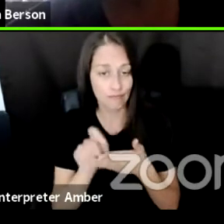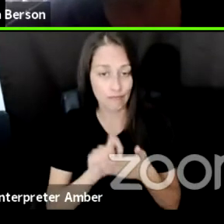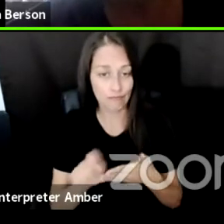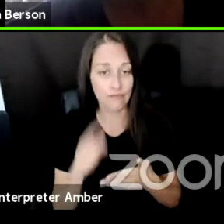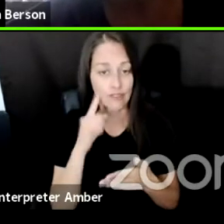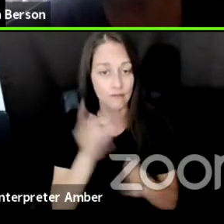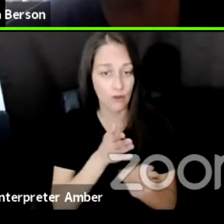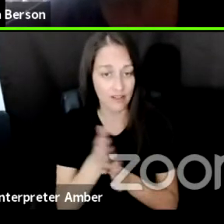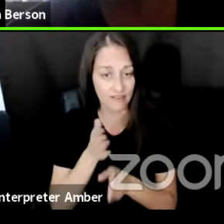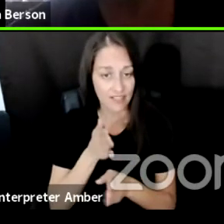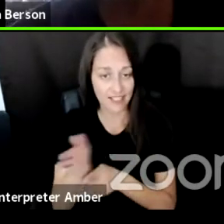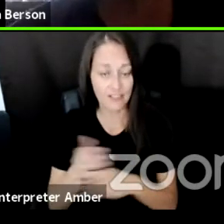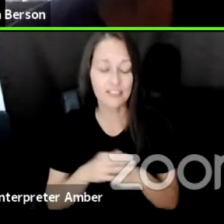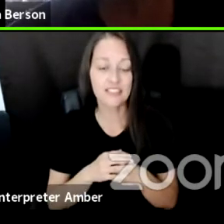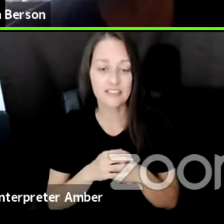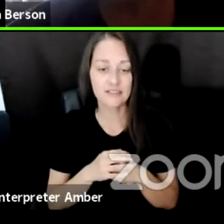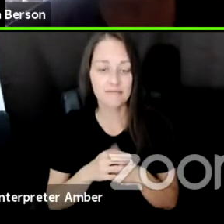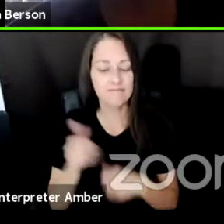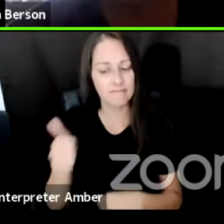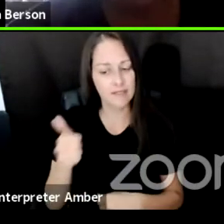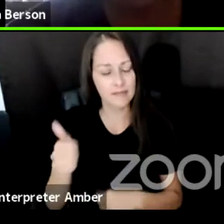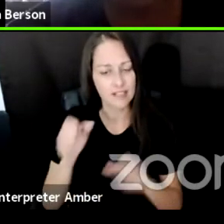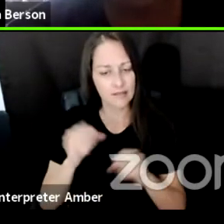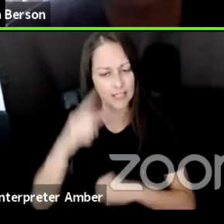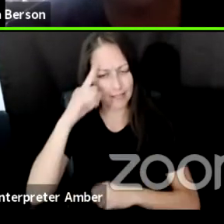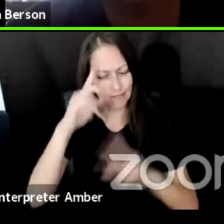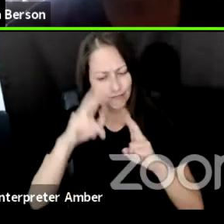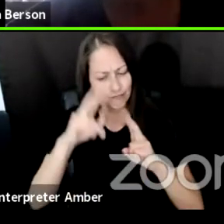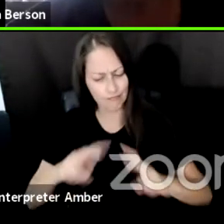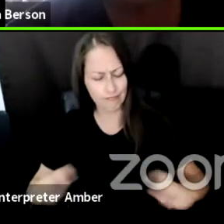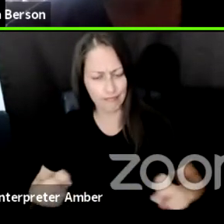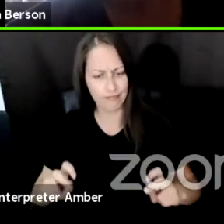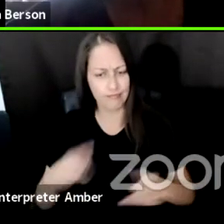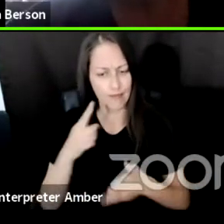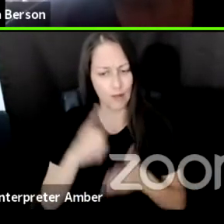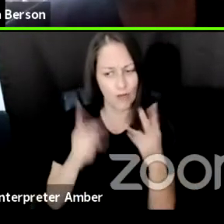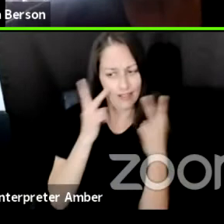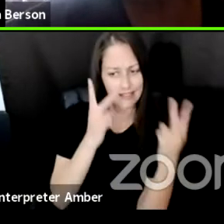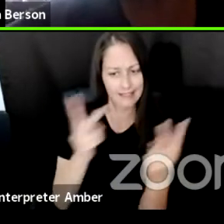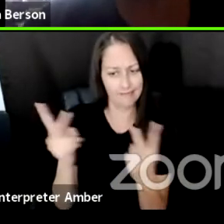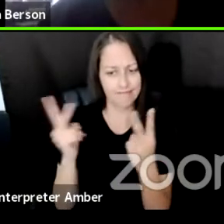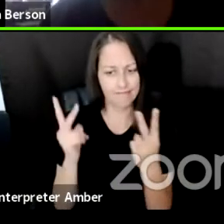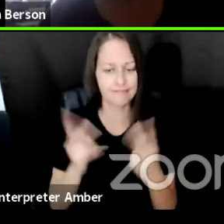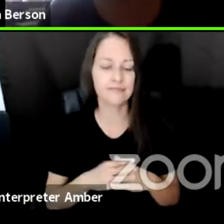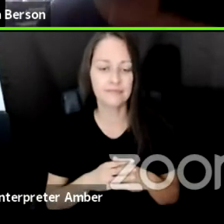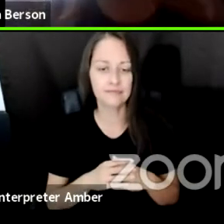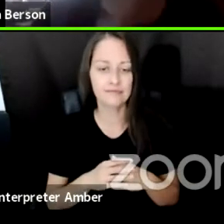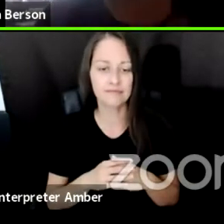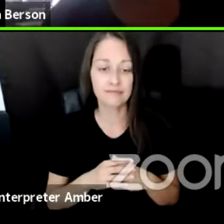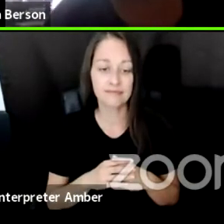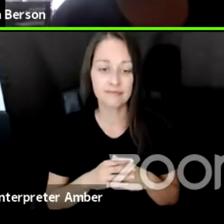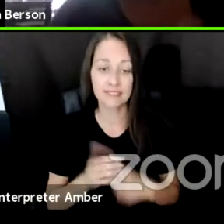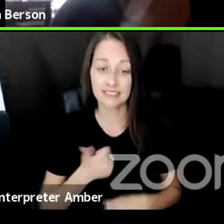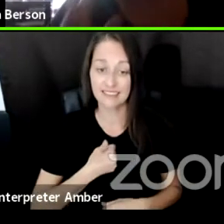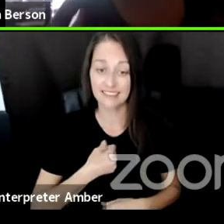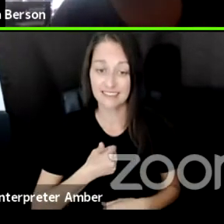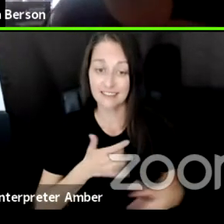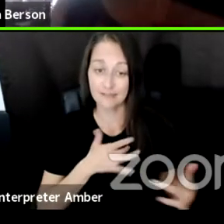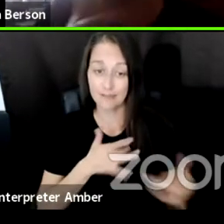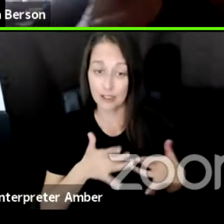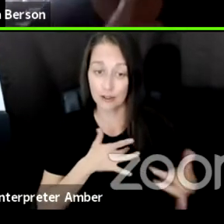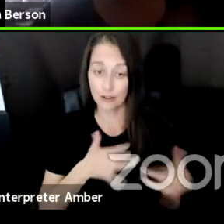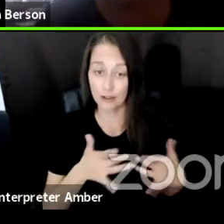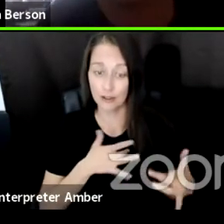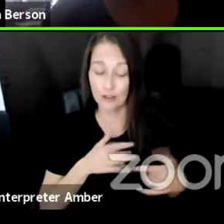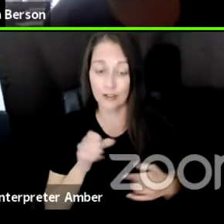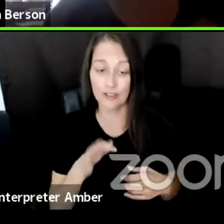be analytical about what they're seeing. I'm a little worried that if we move totally toward the realm